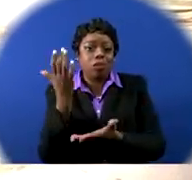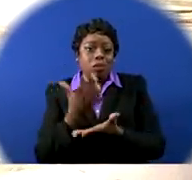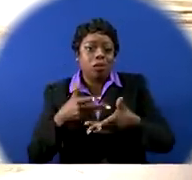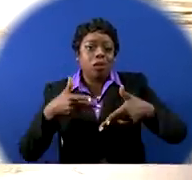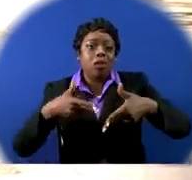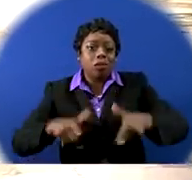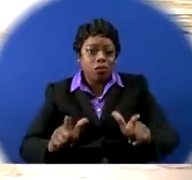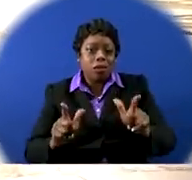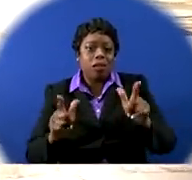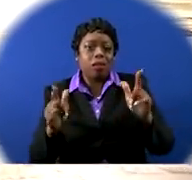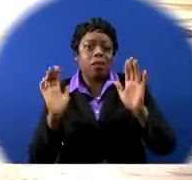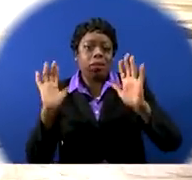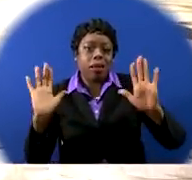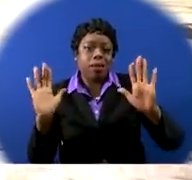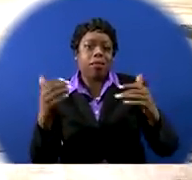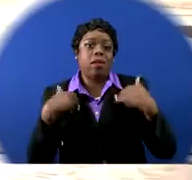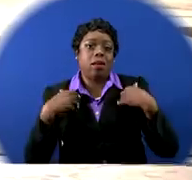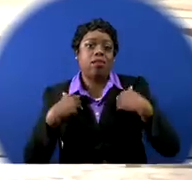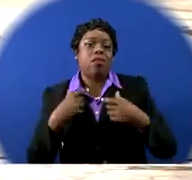All right.